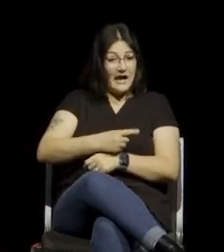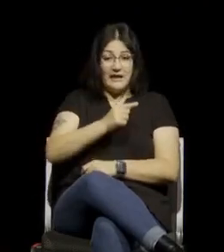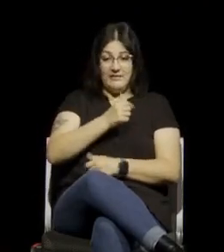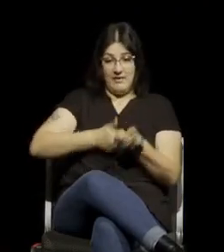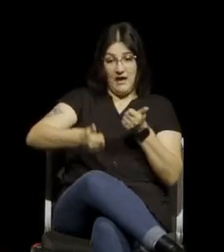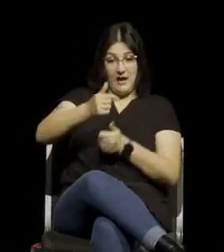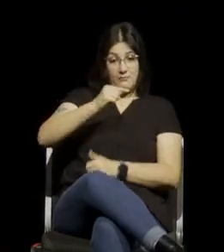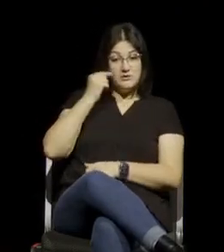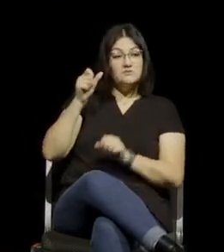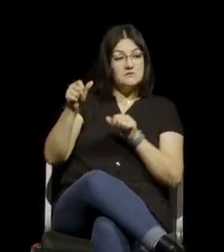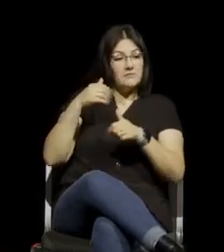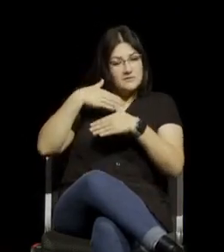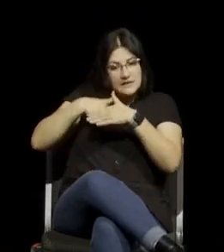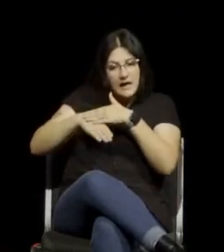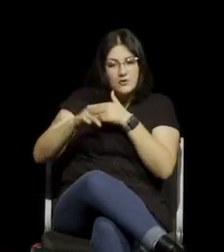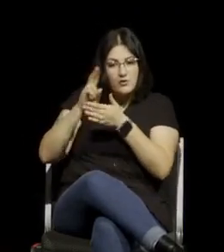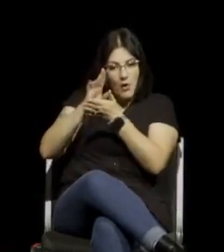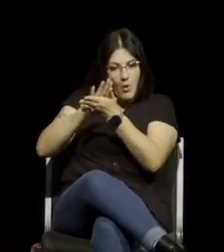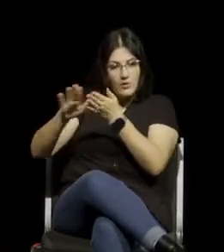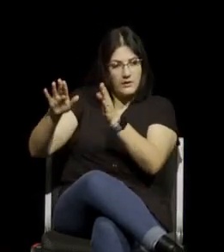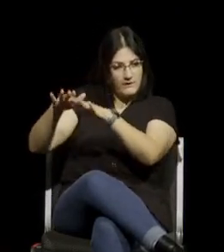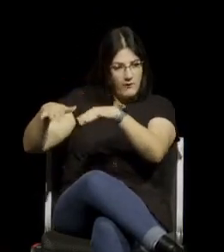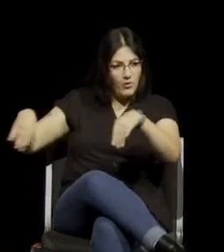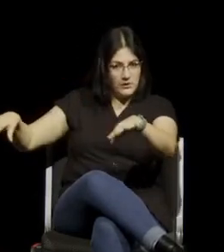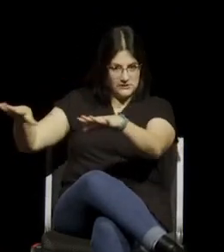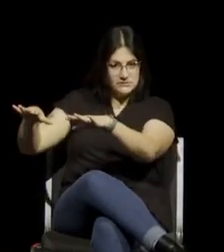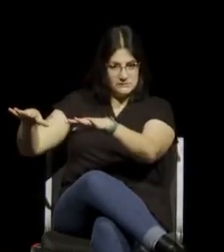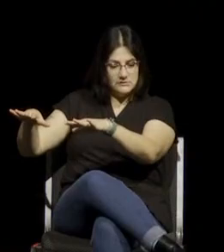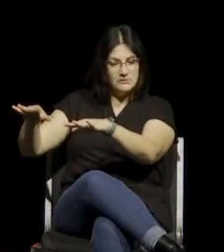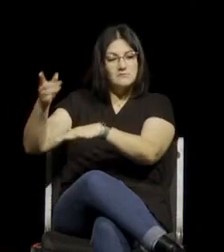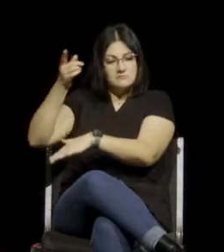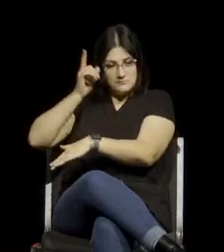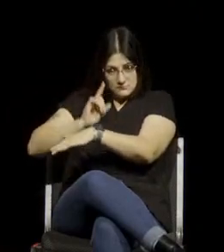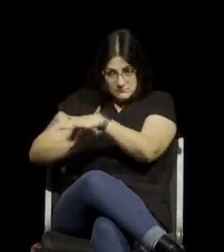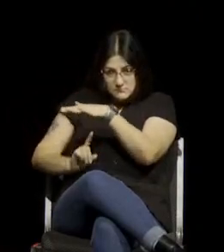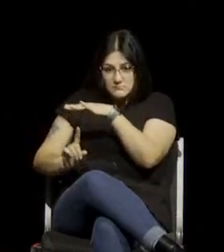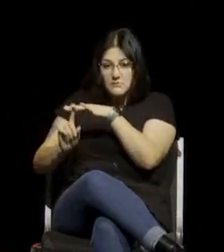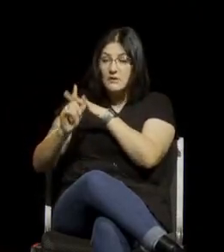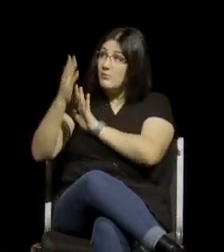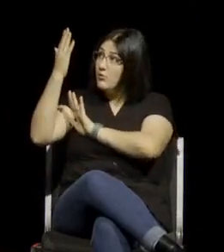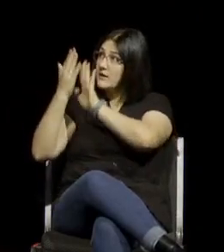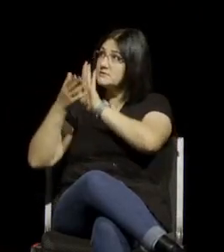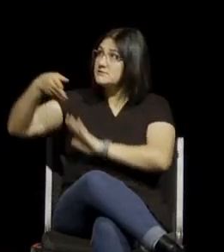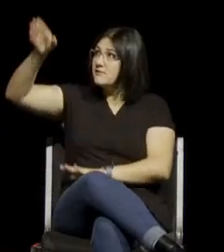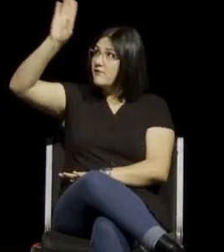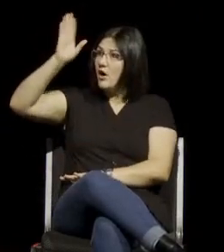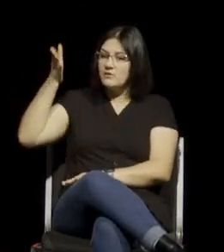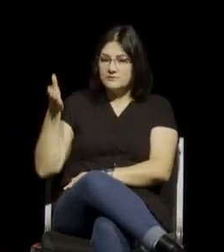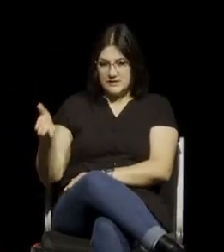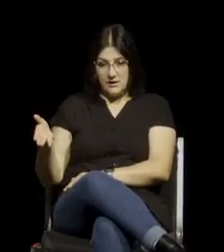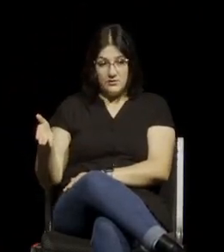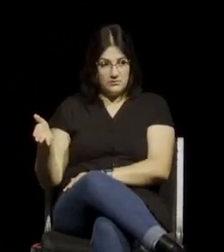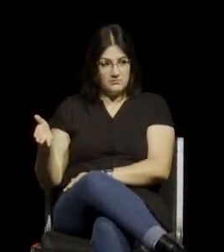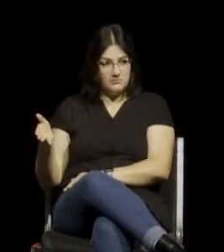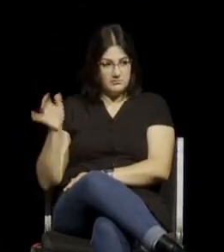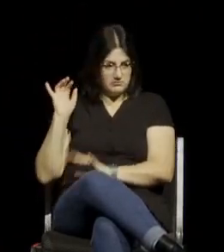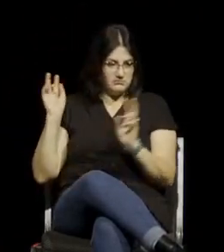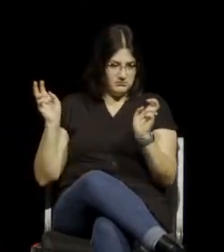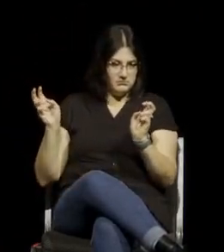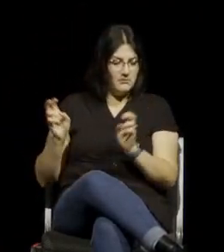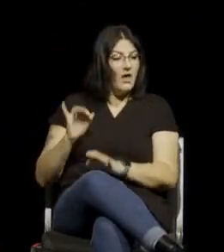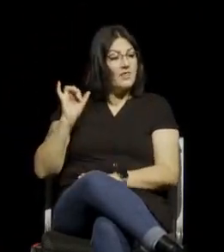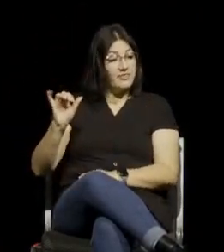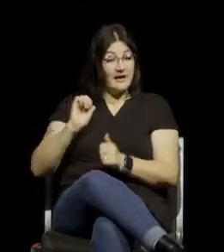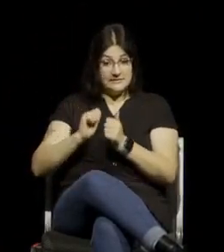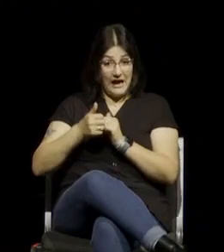enter the most holy place, the holy of holies, where the presence of God dwelt. This is how